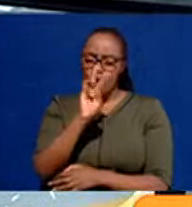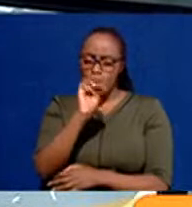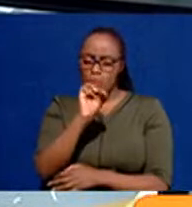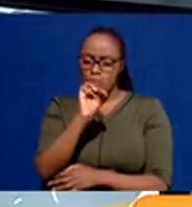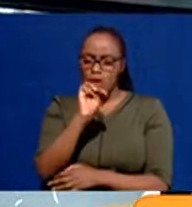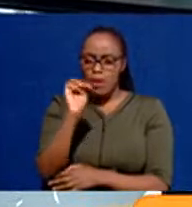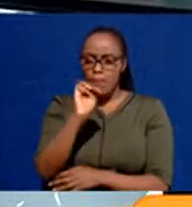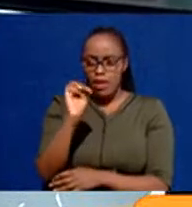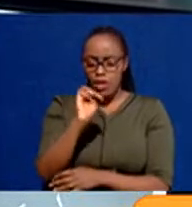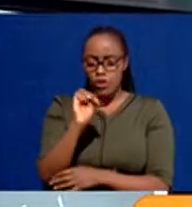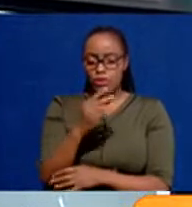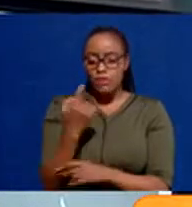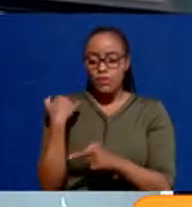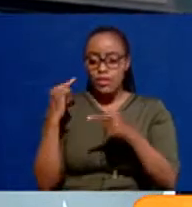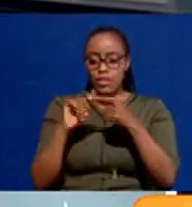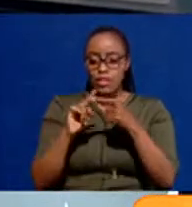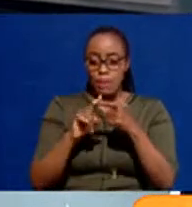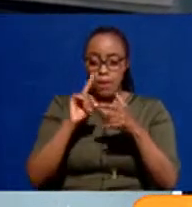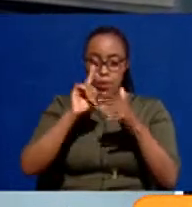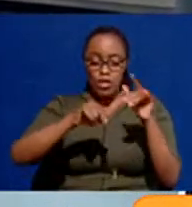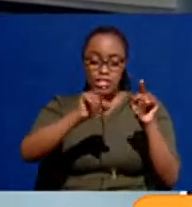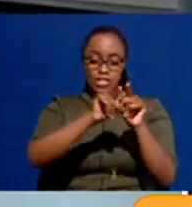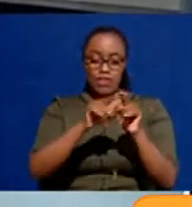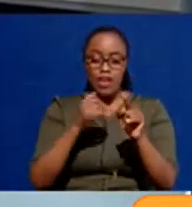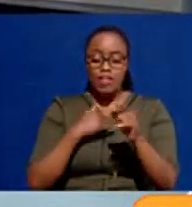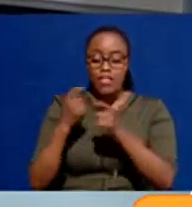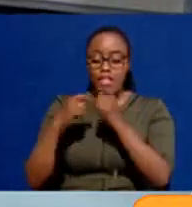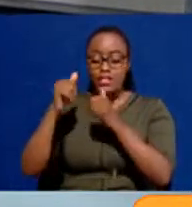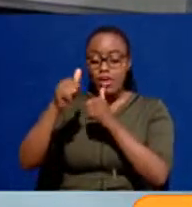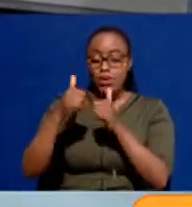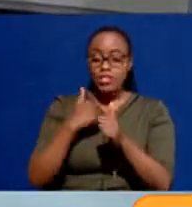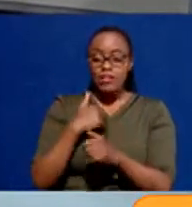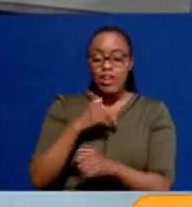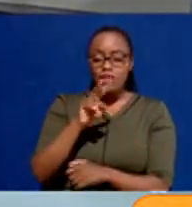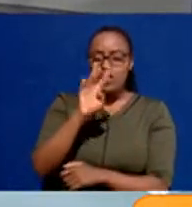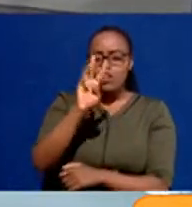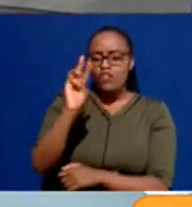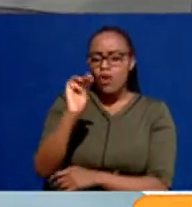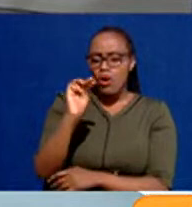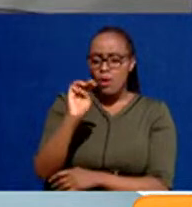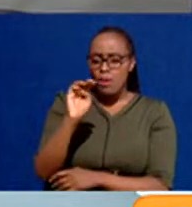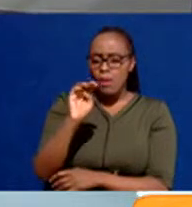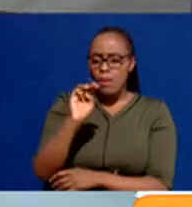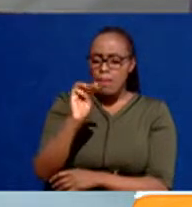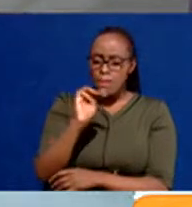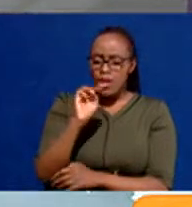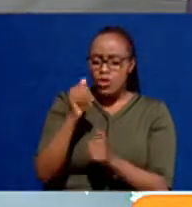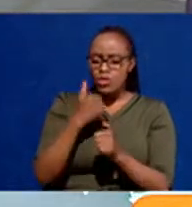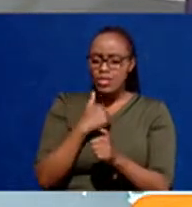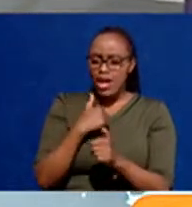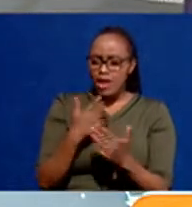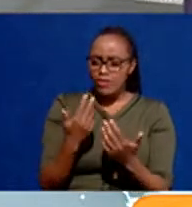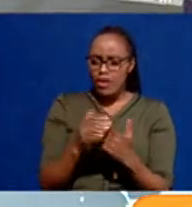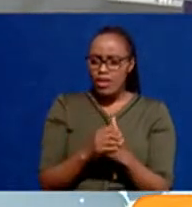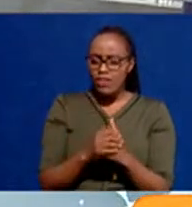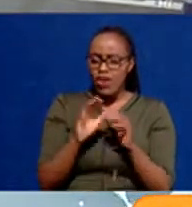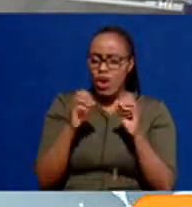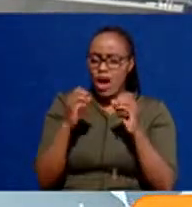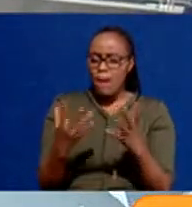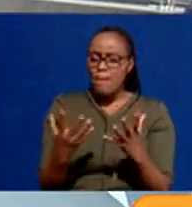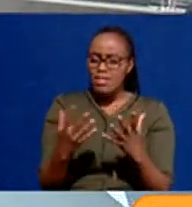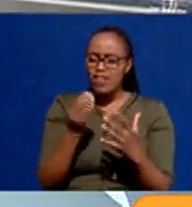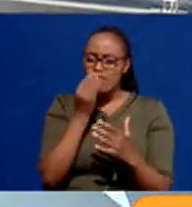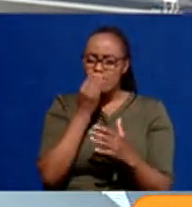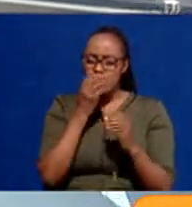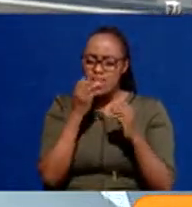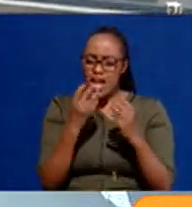Yes. Number one, what is the expenditure of that 24 billion? What's the anticipated expenditure of that 24 billion? How much is going to foodstuffs?